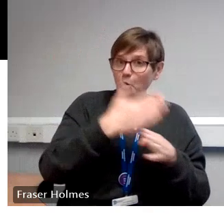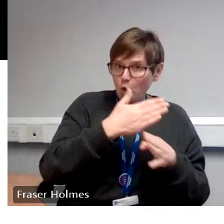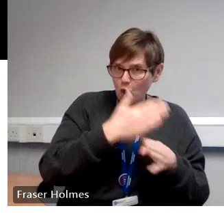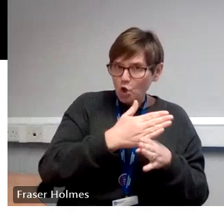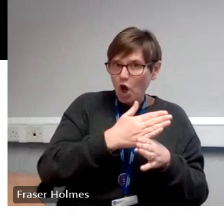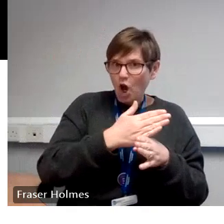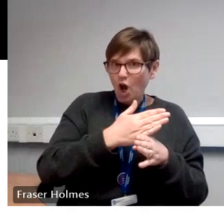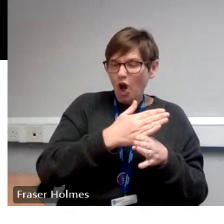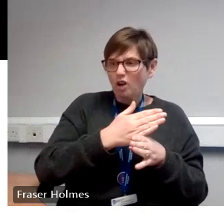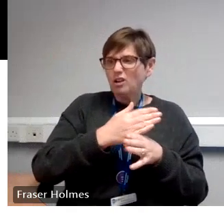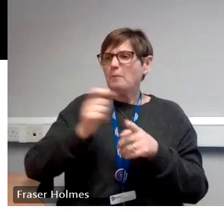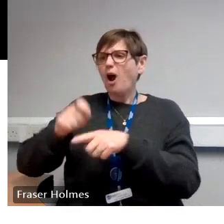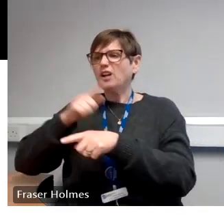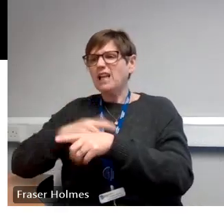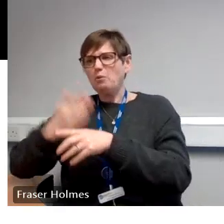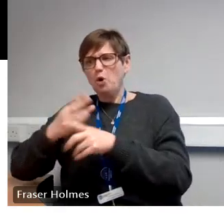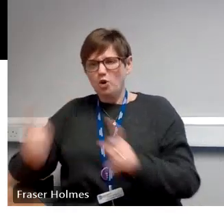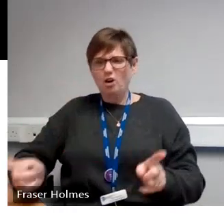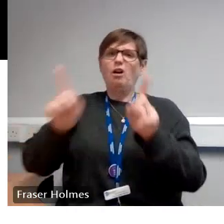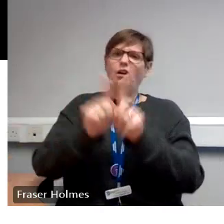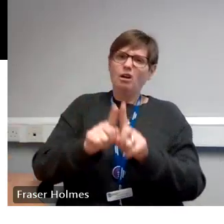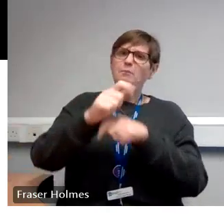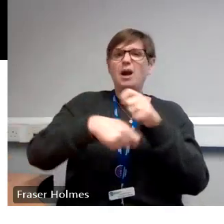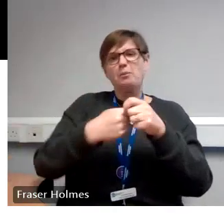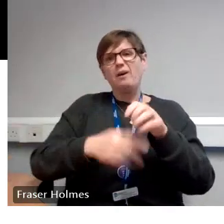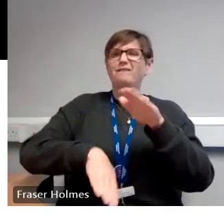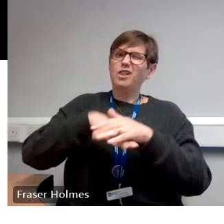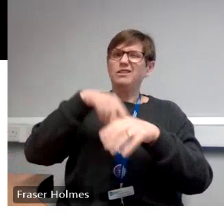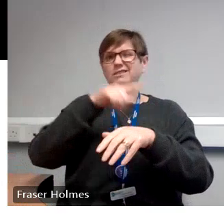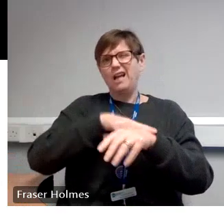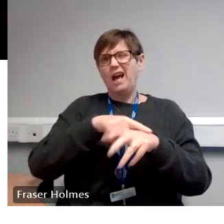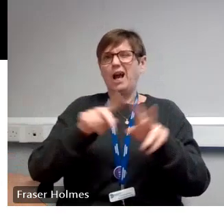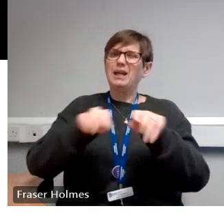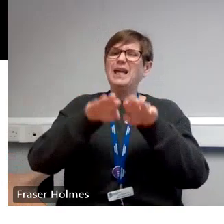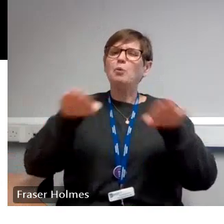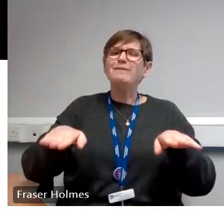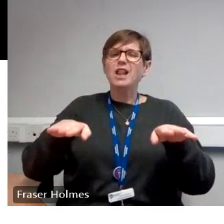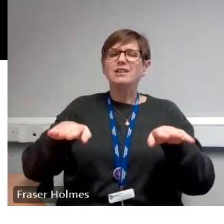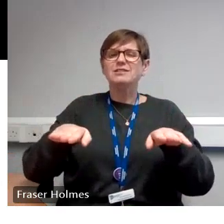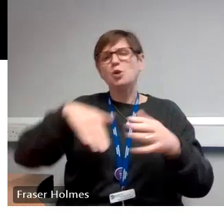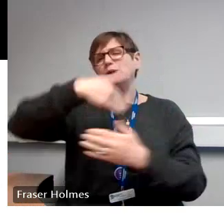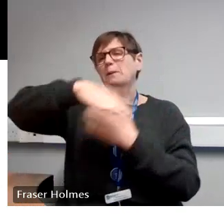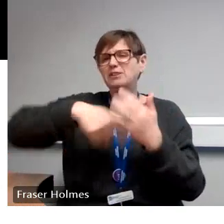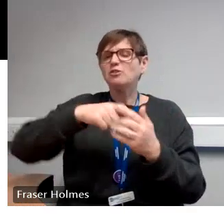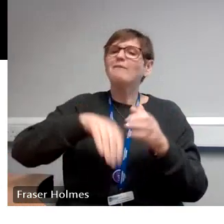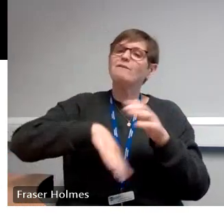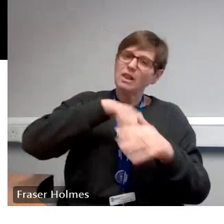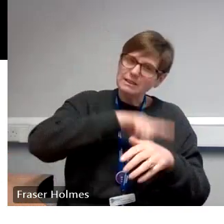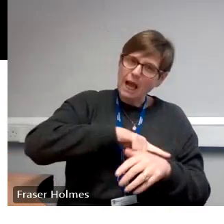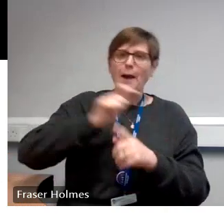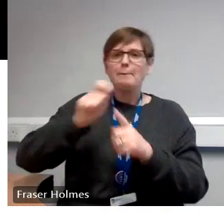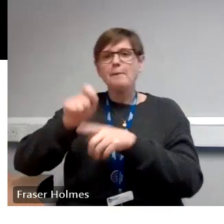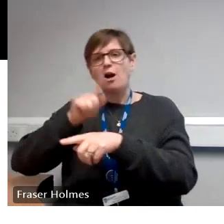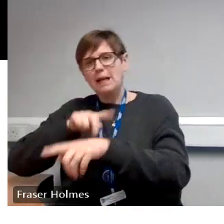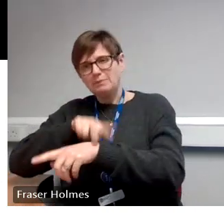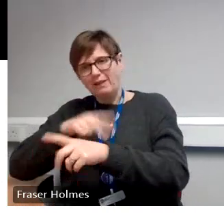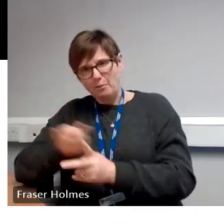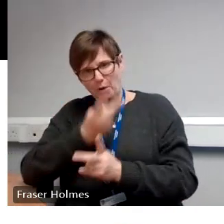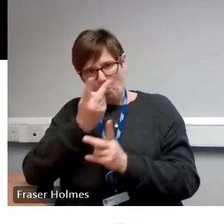got 2 half-time part-time workers, they would count as 1. So that is a mixture of full and part-time staff. And then